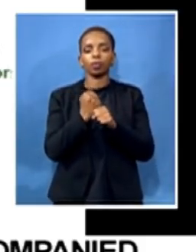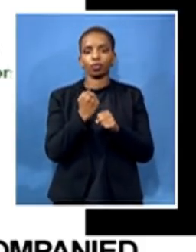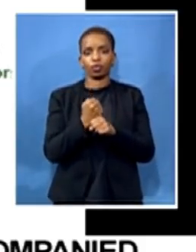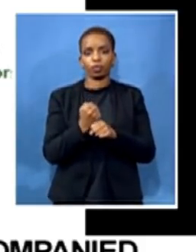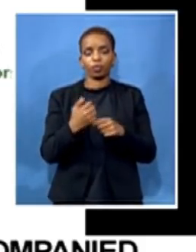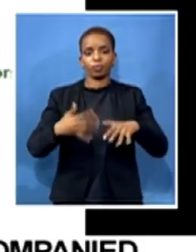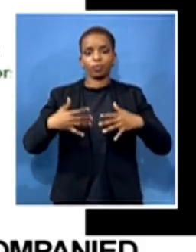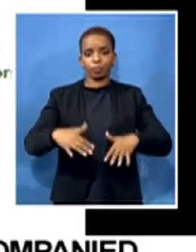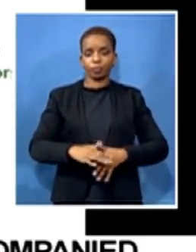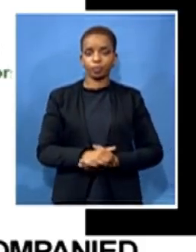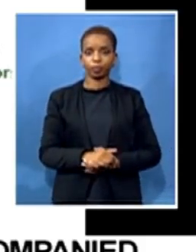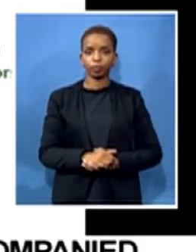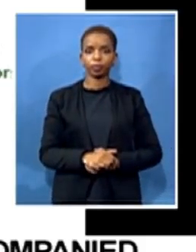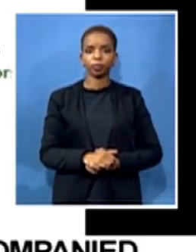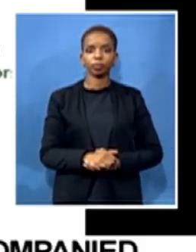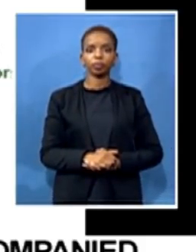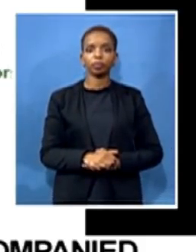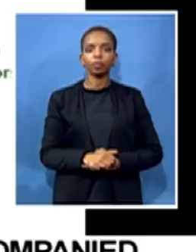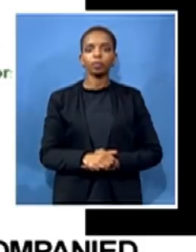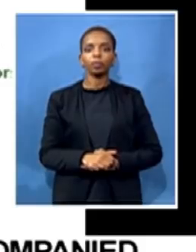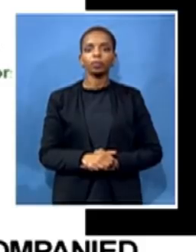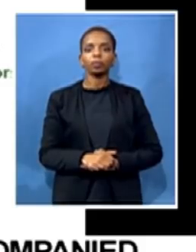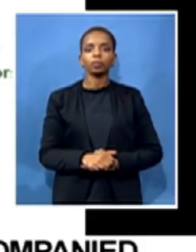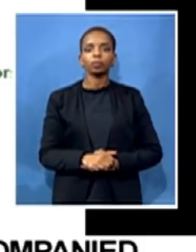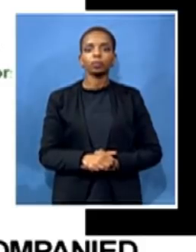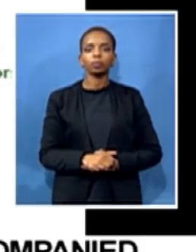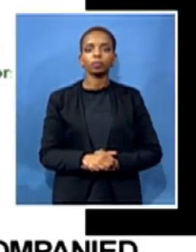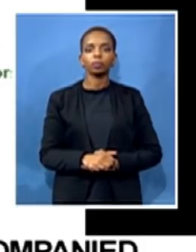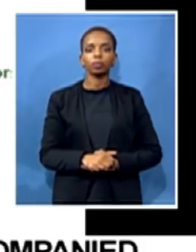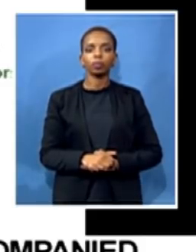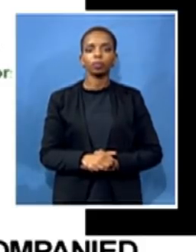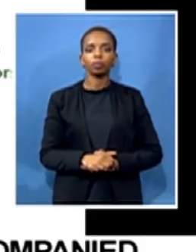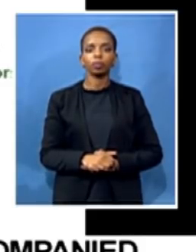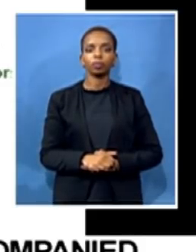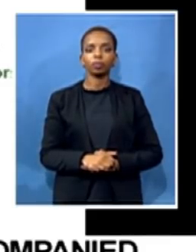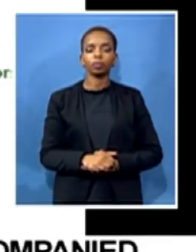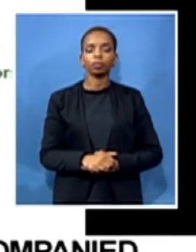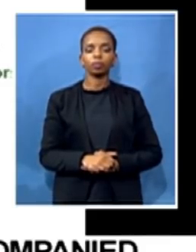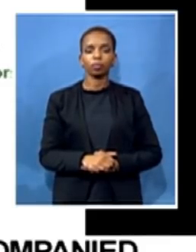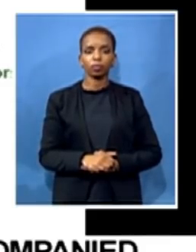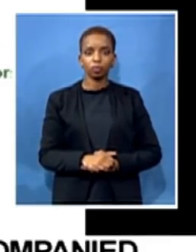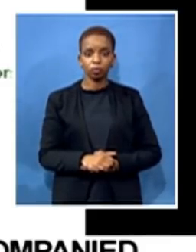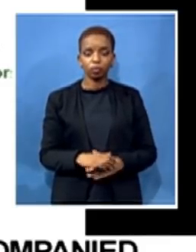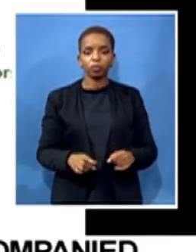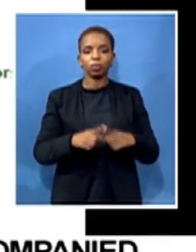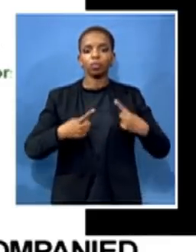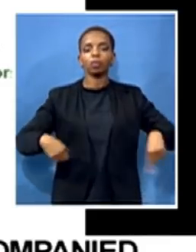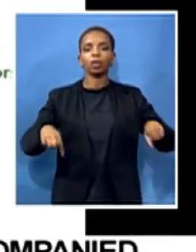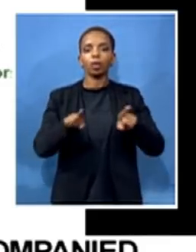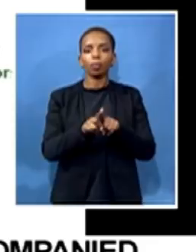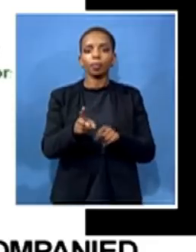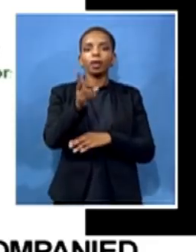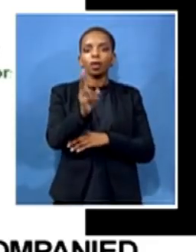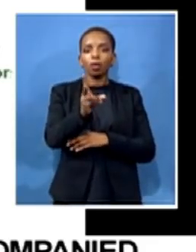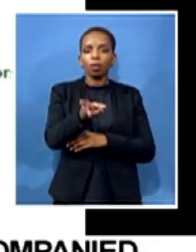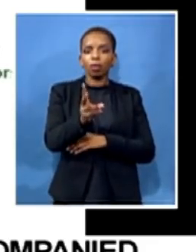And we also are working to identify critical infrastructure that needs to be addressed